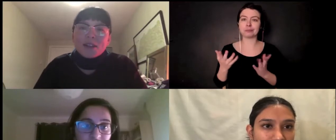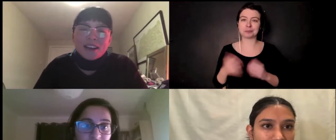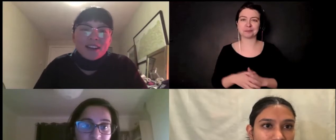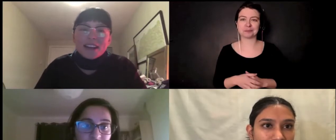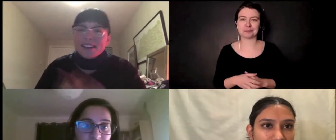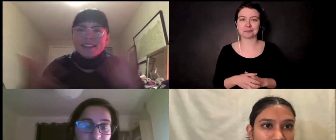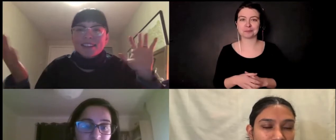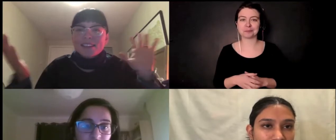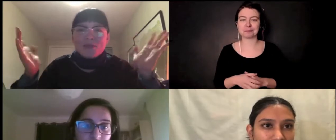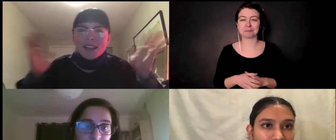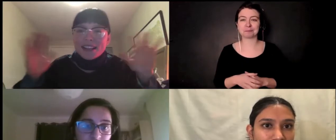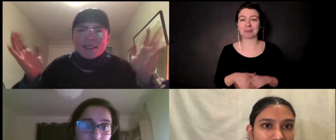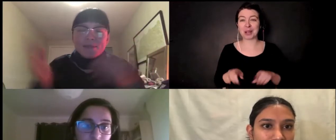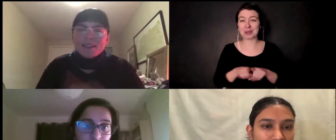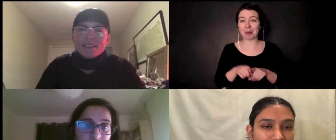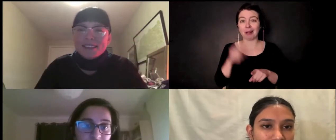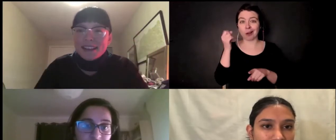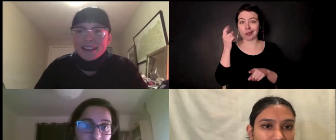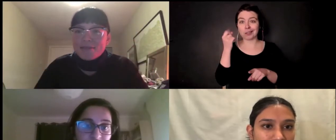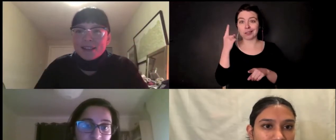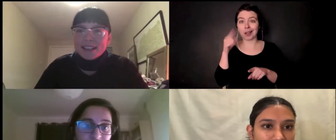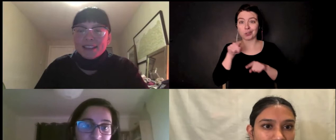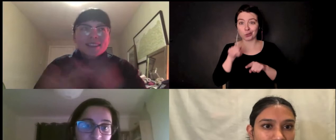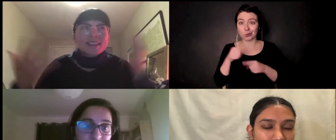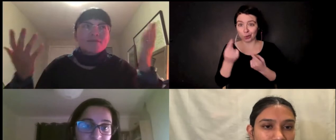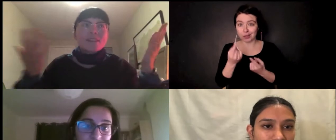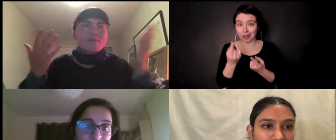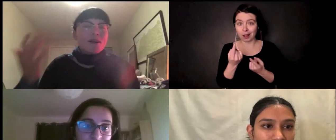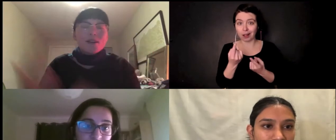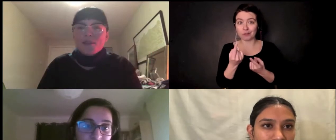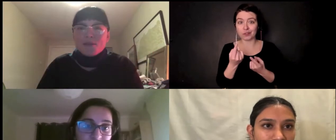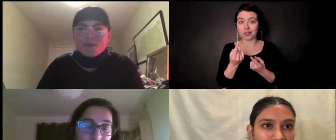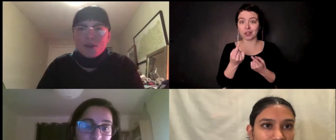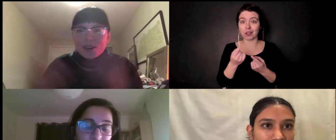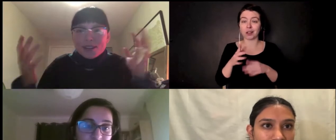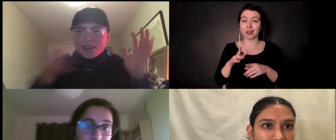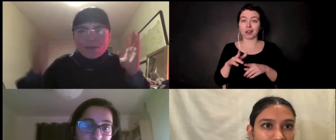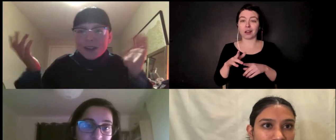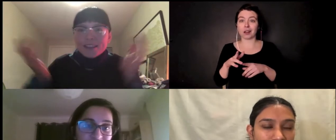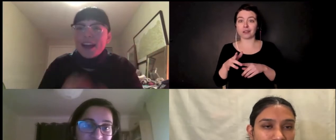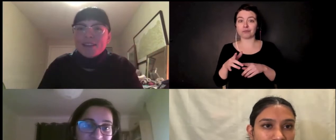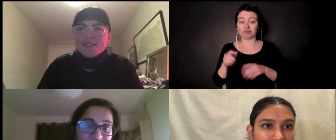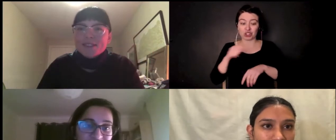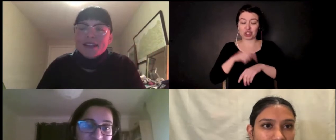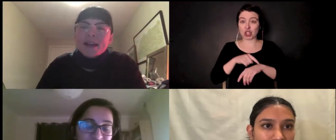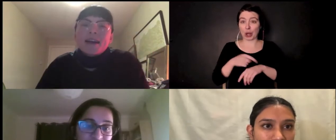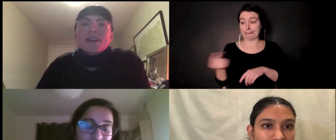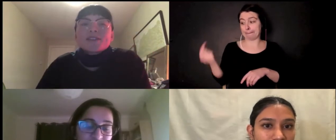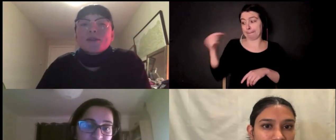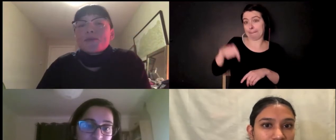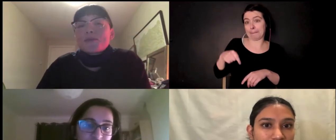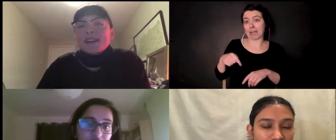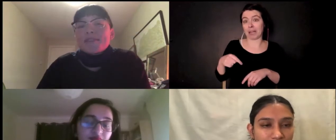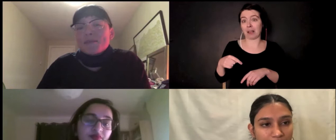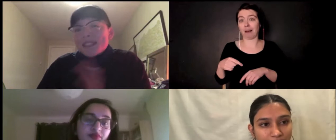come on here, and the screen has been like a really significant part of our work and lives. And